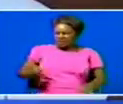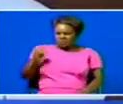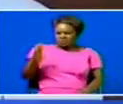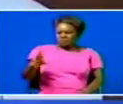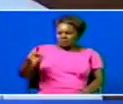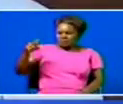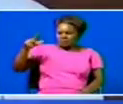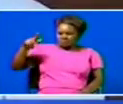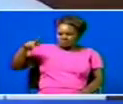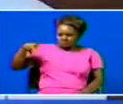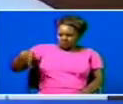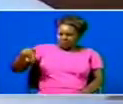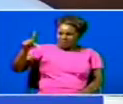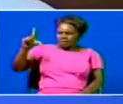PLC